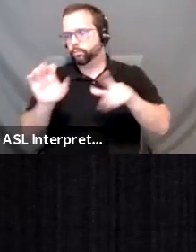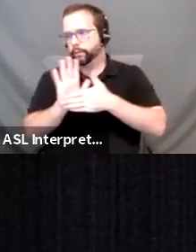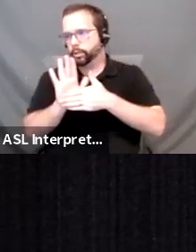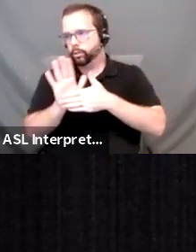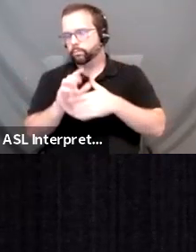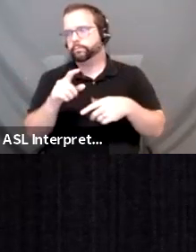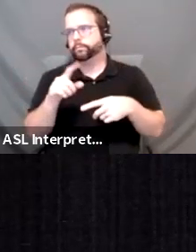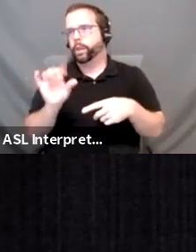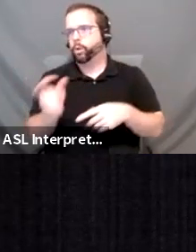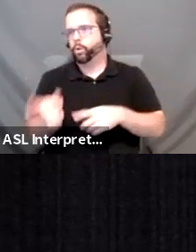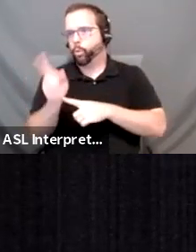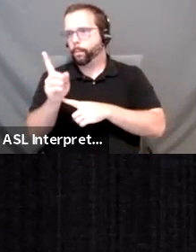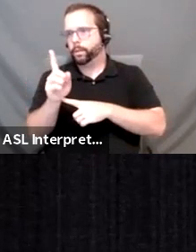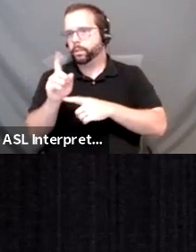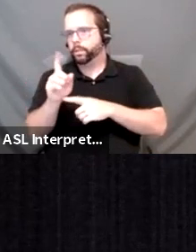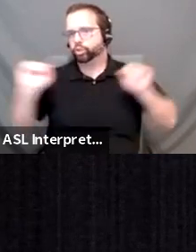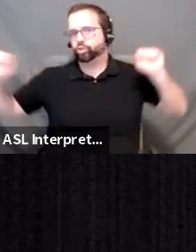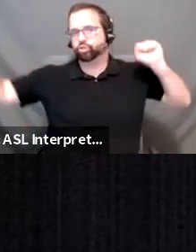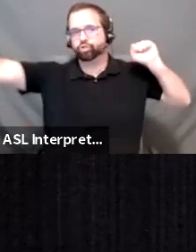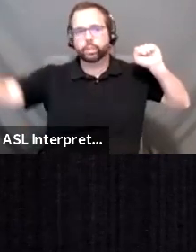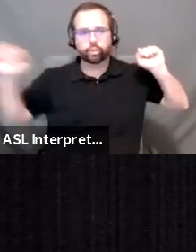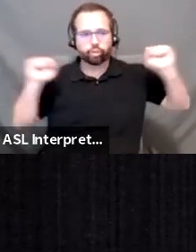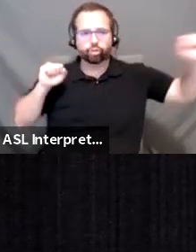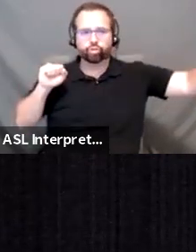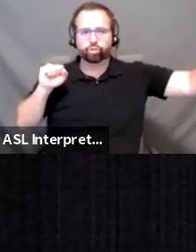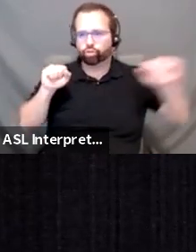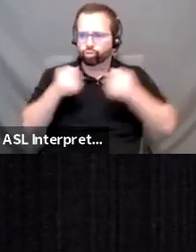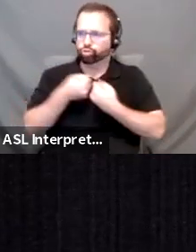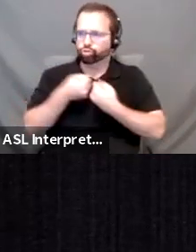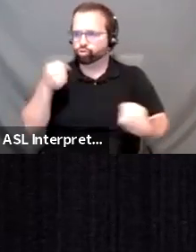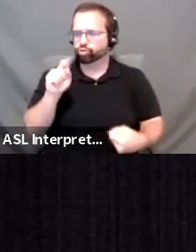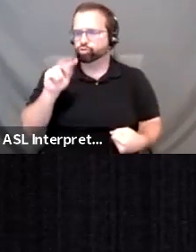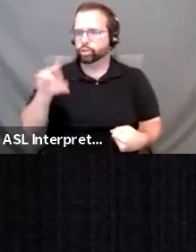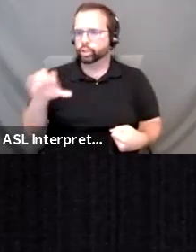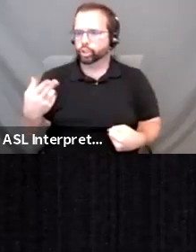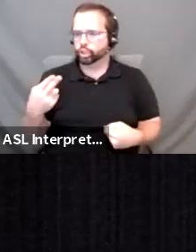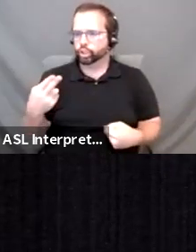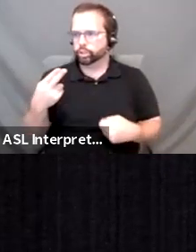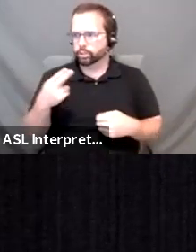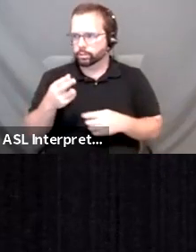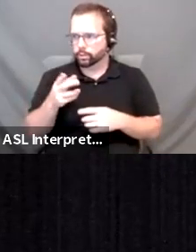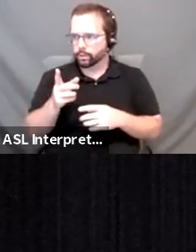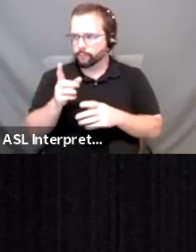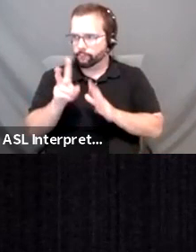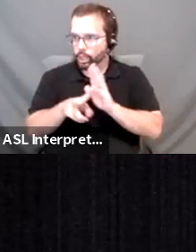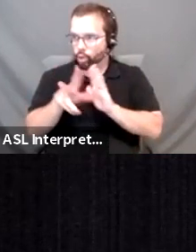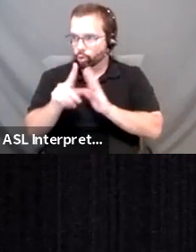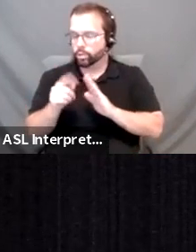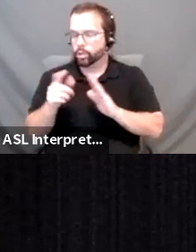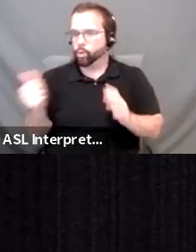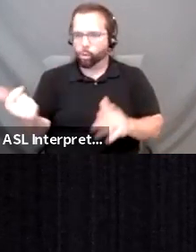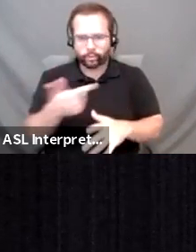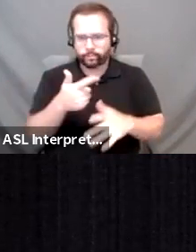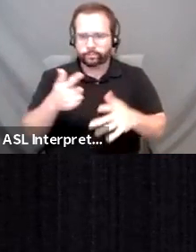stretch video, and like literally we will all stand up and do it together, so that this way, like, okay, hey, we've been doing, let's do it.